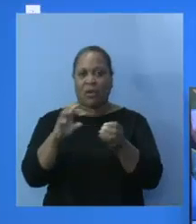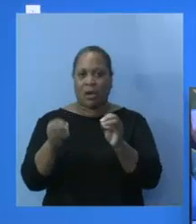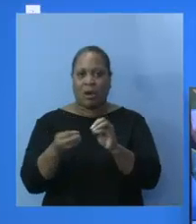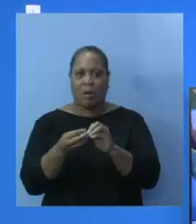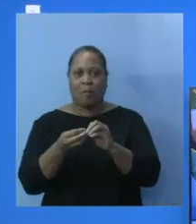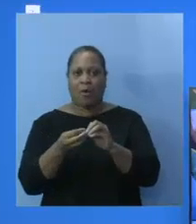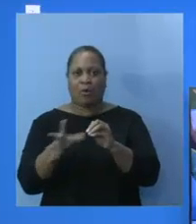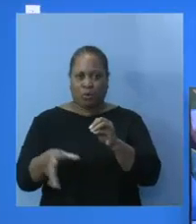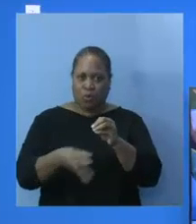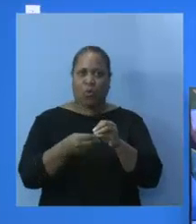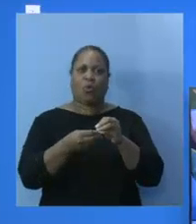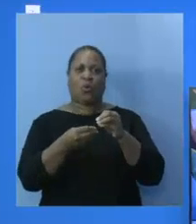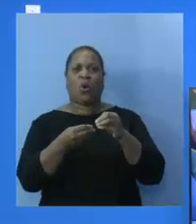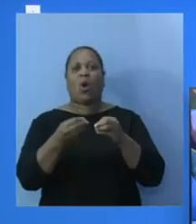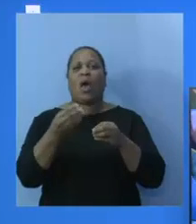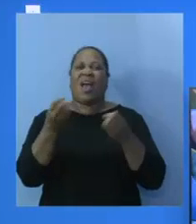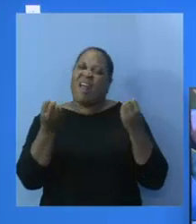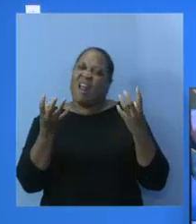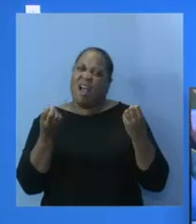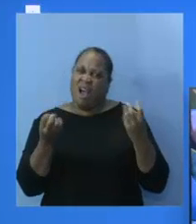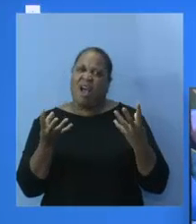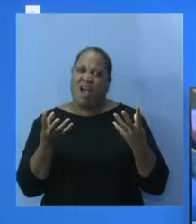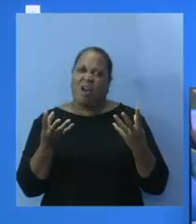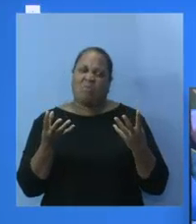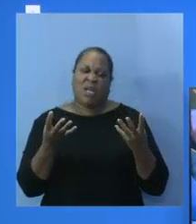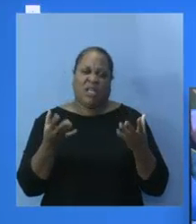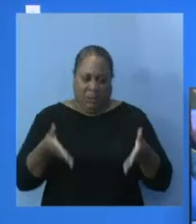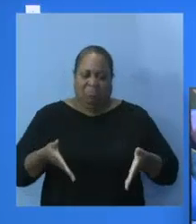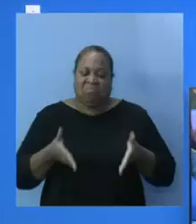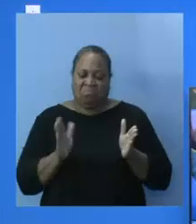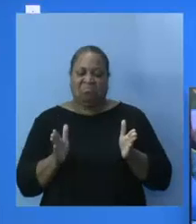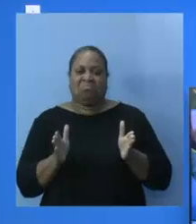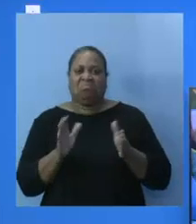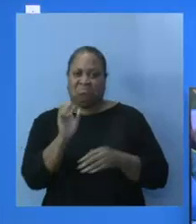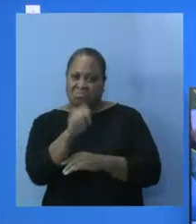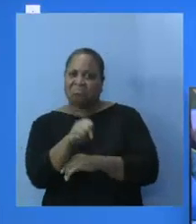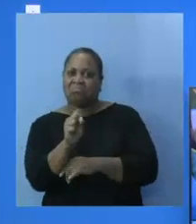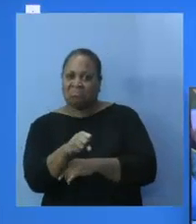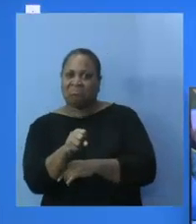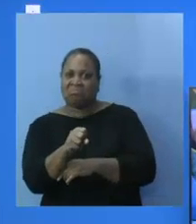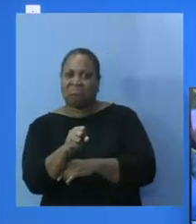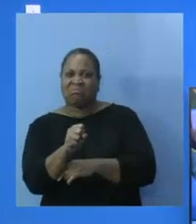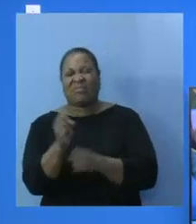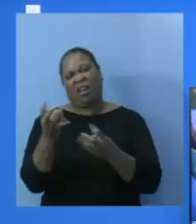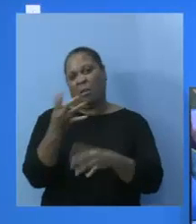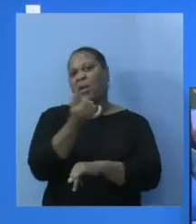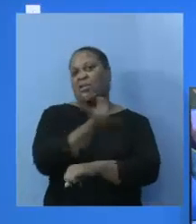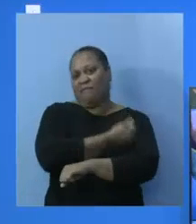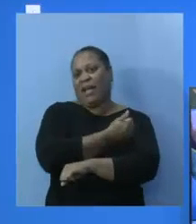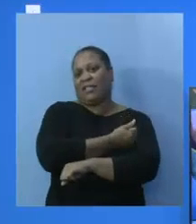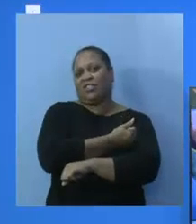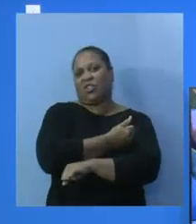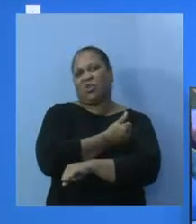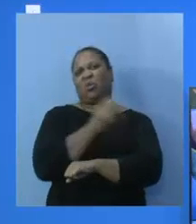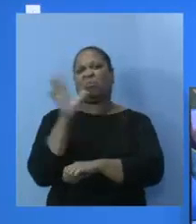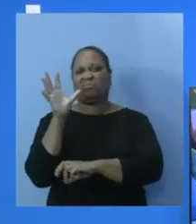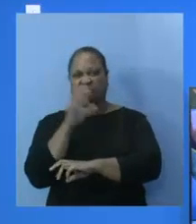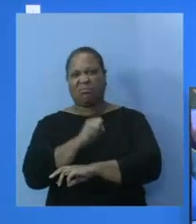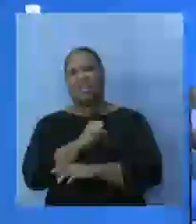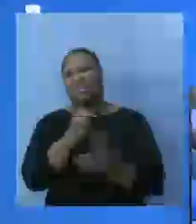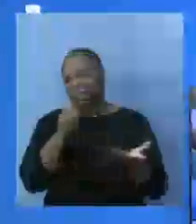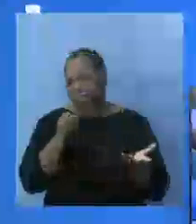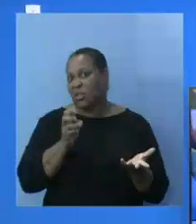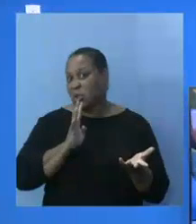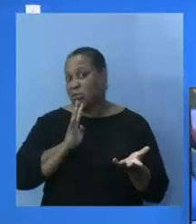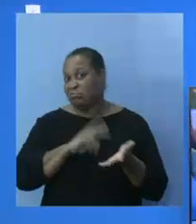and that there are, how many have given consent and how many have been vaccinated. So I'm guessing that is what you're